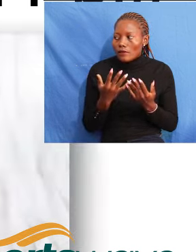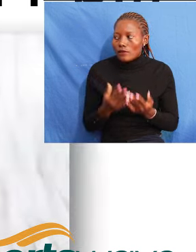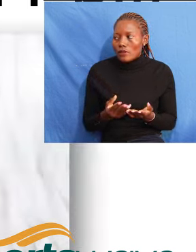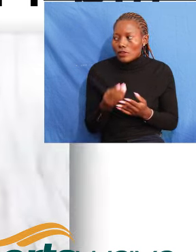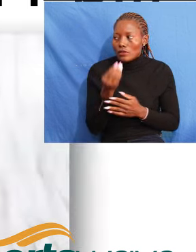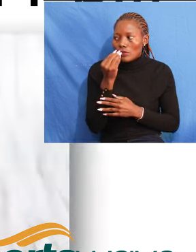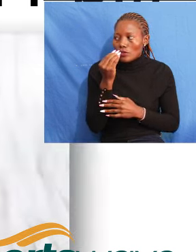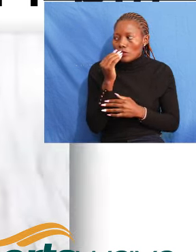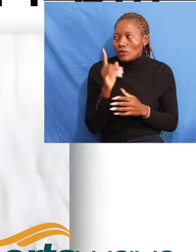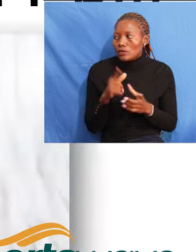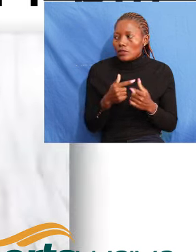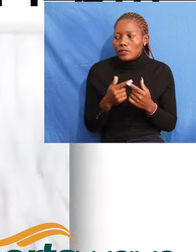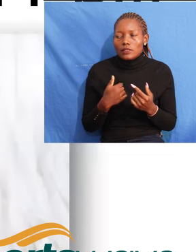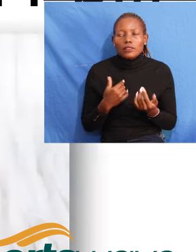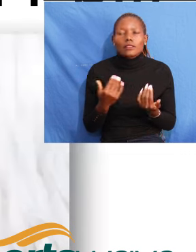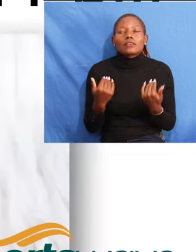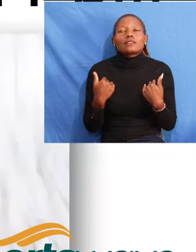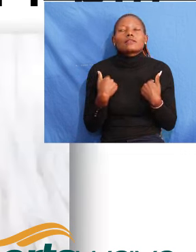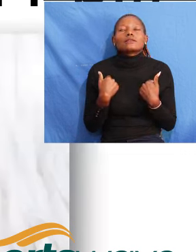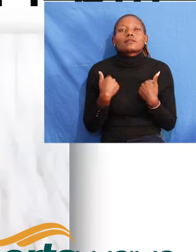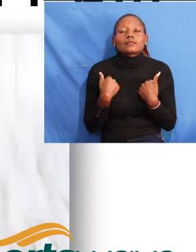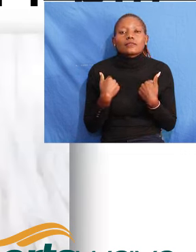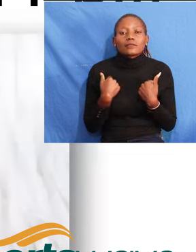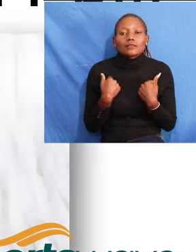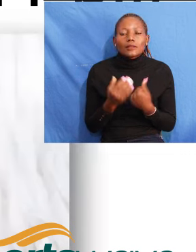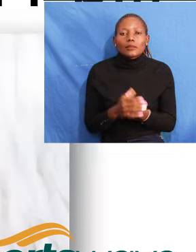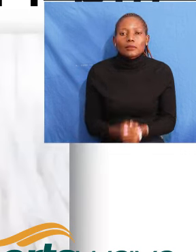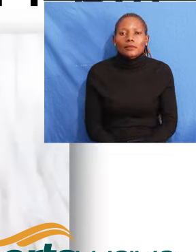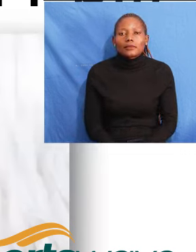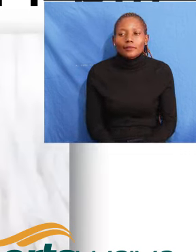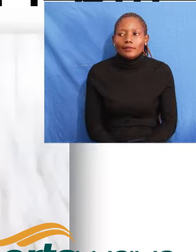And I sleep around 11 p.m.